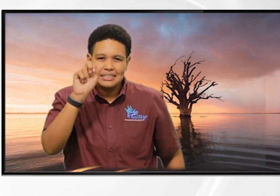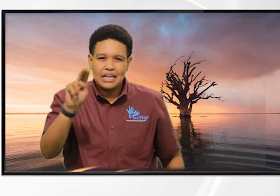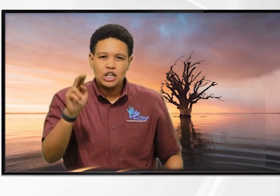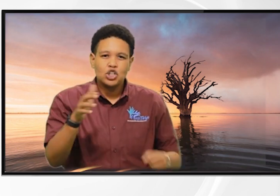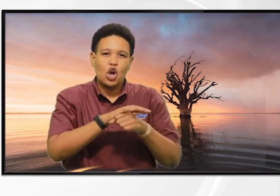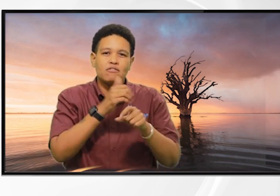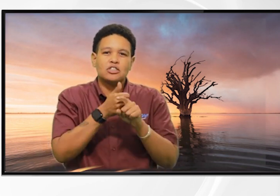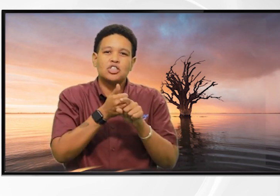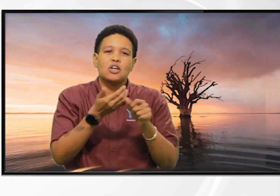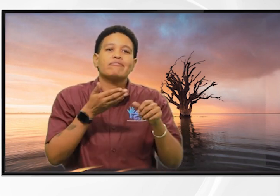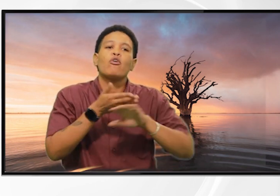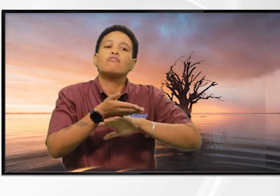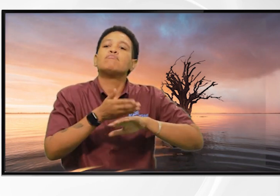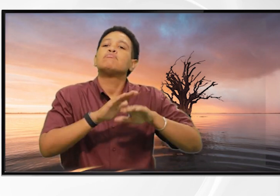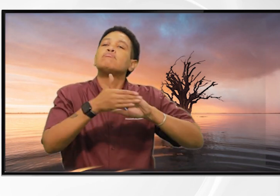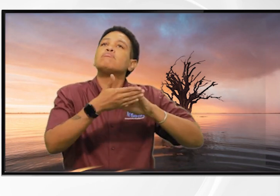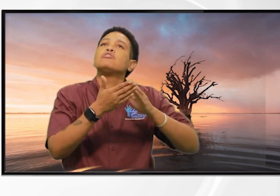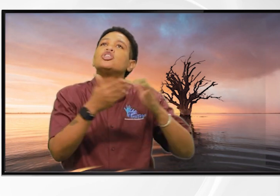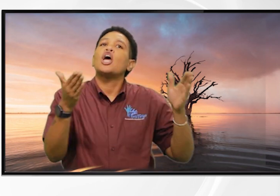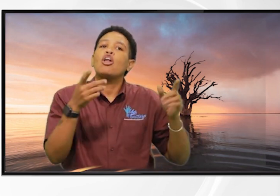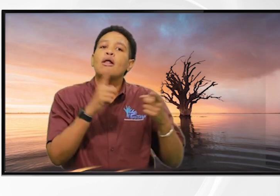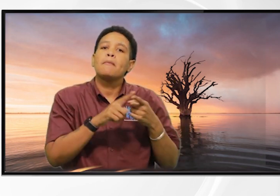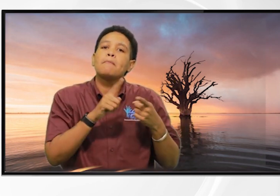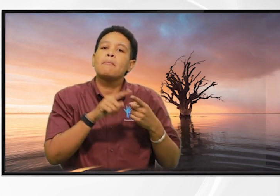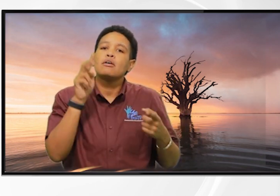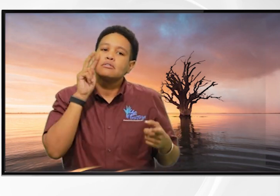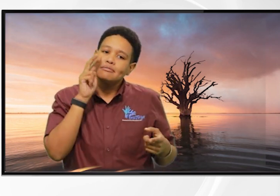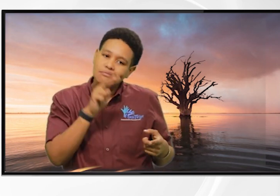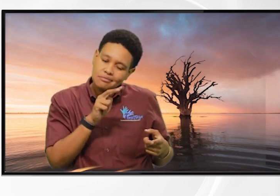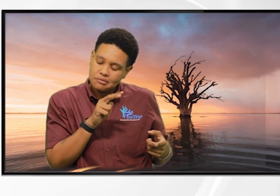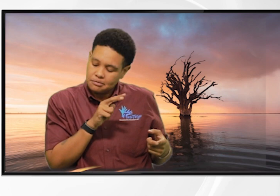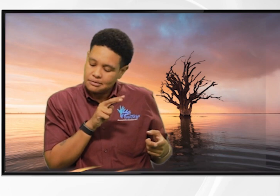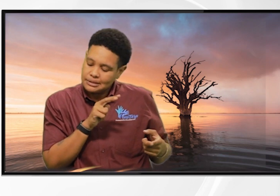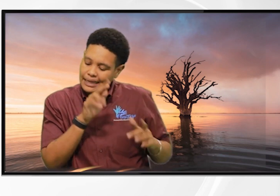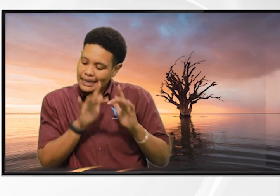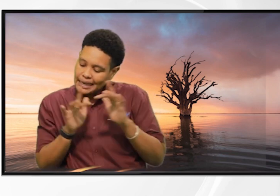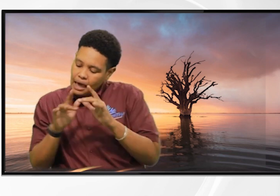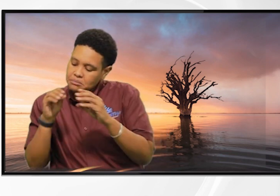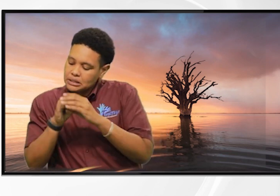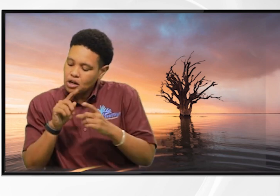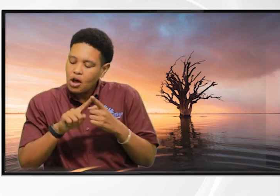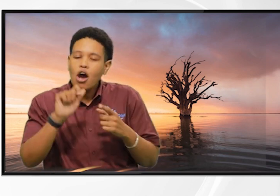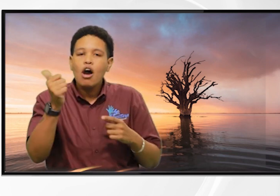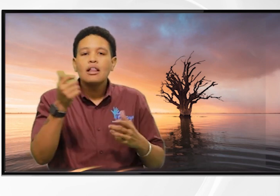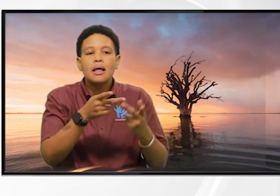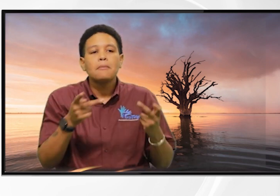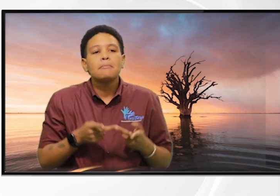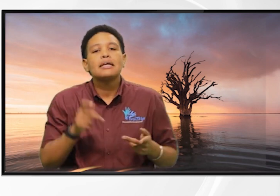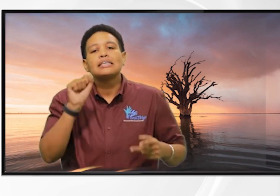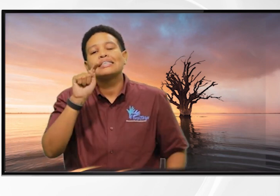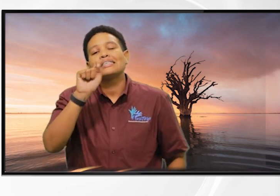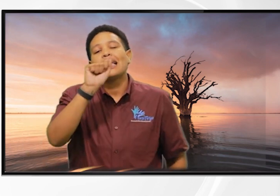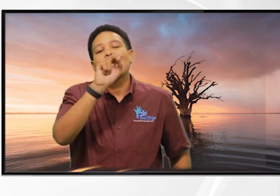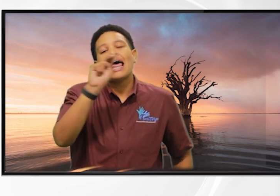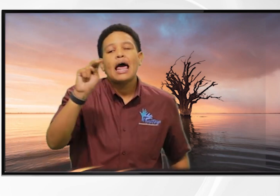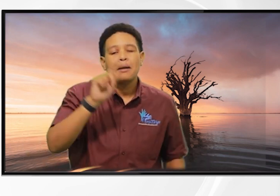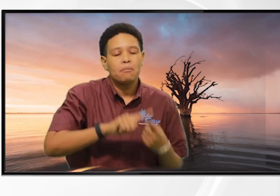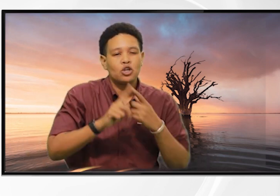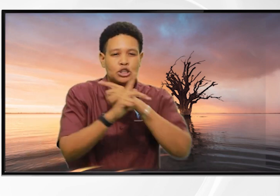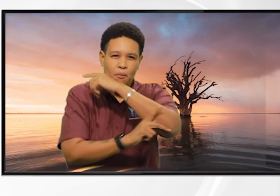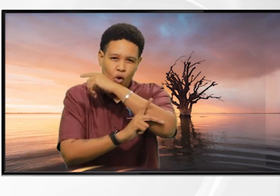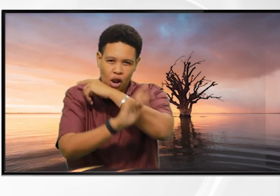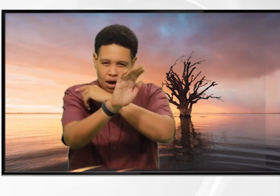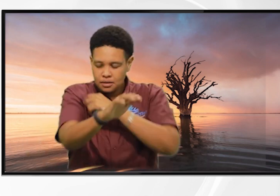coverage over the island in general and glaring gaps in, among other places, St. Ann and